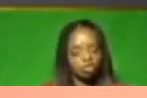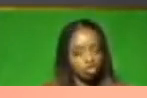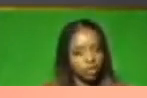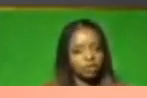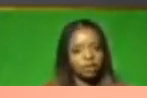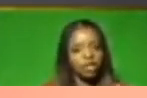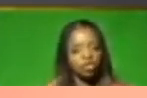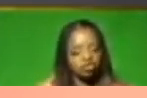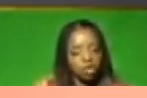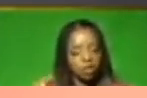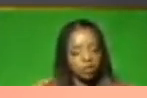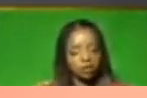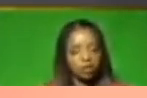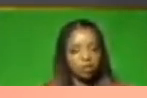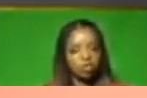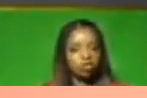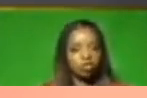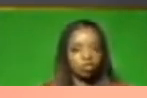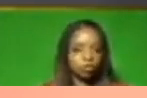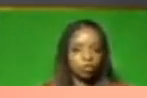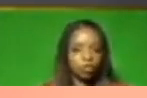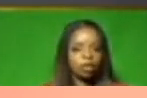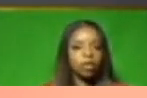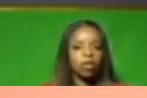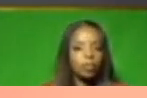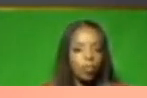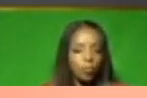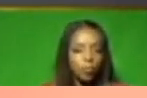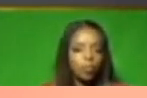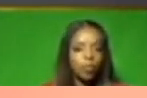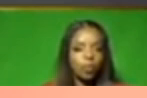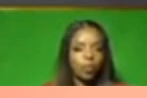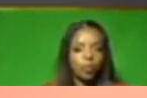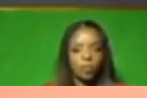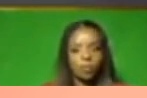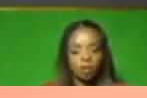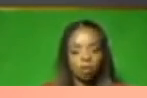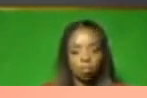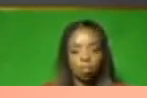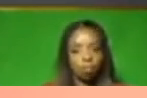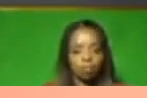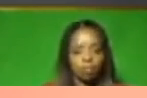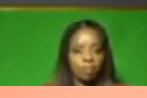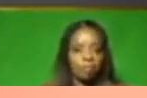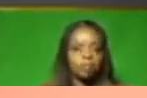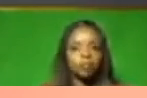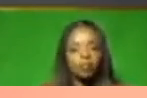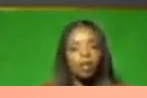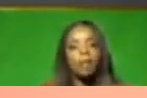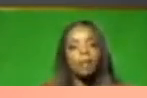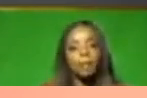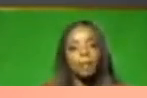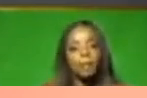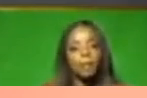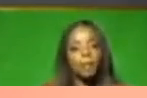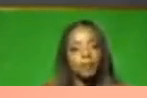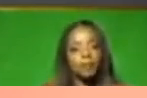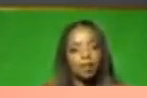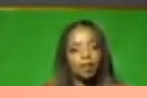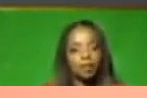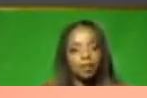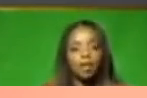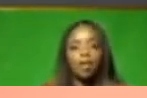transition to a low-carbon economy. Among other things, the Climate